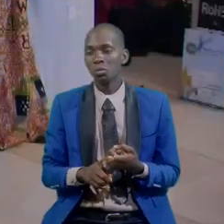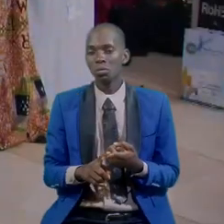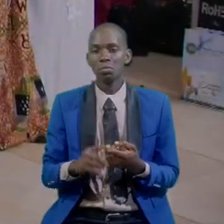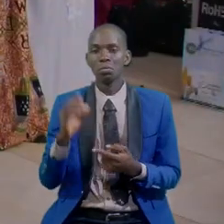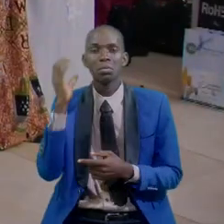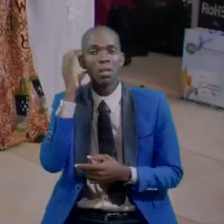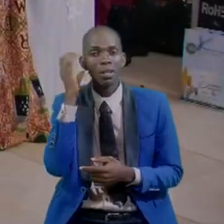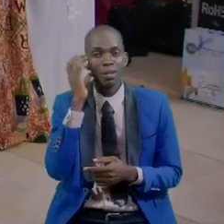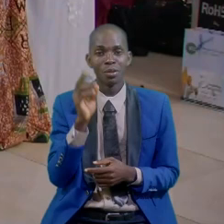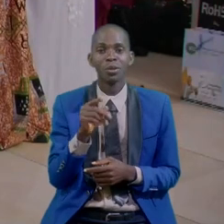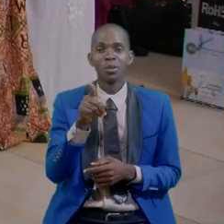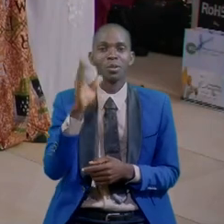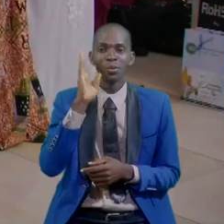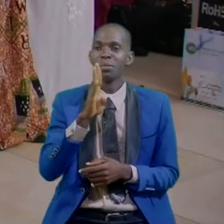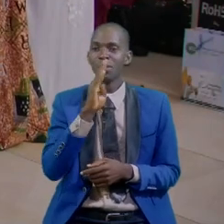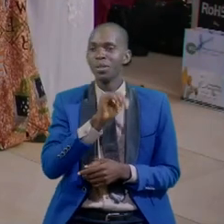You'll be a woman in Israel.